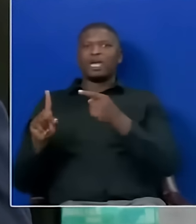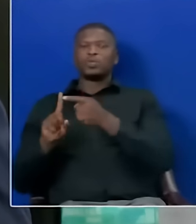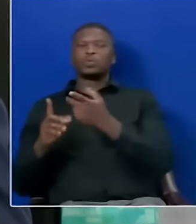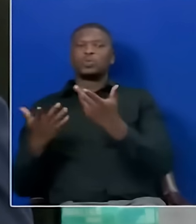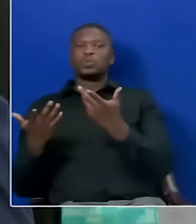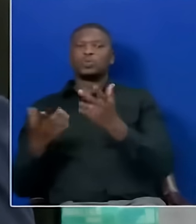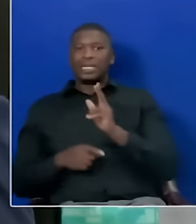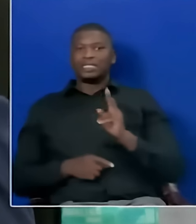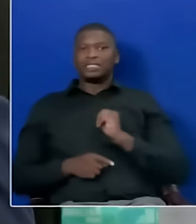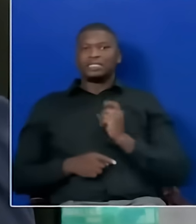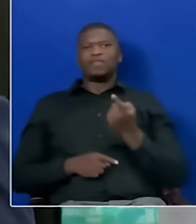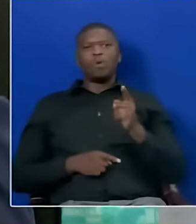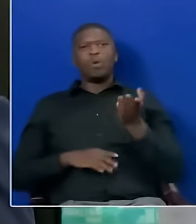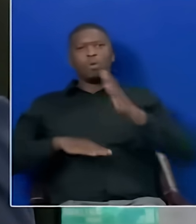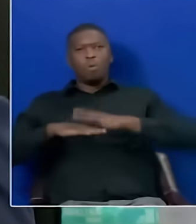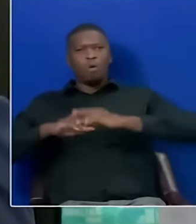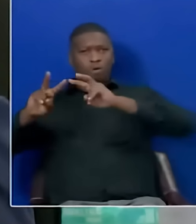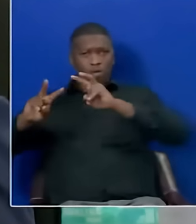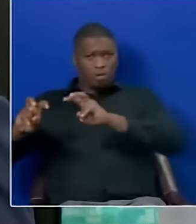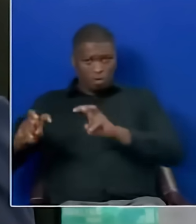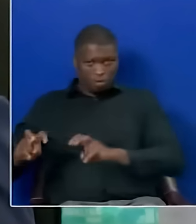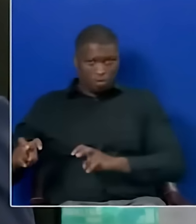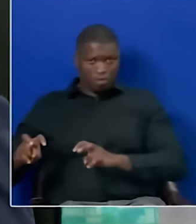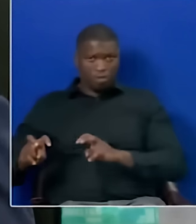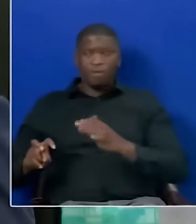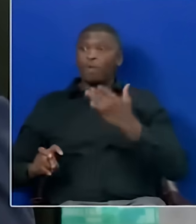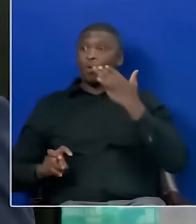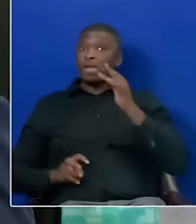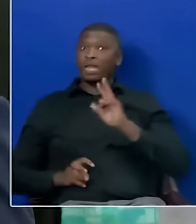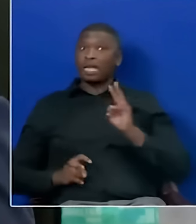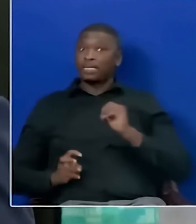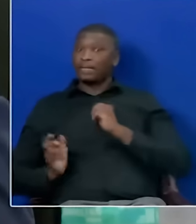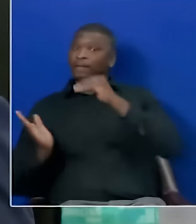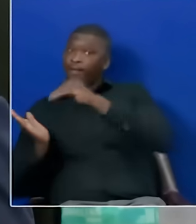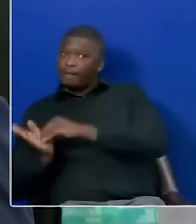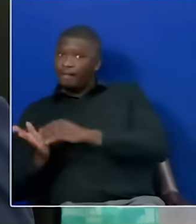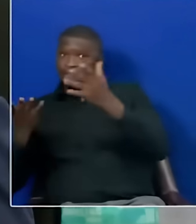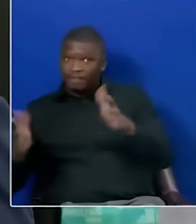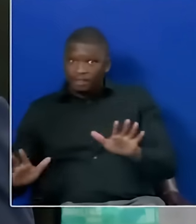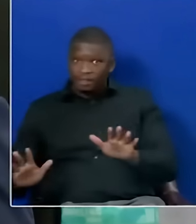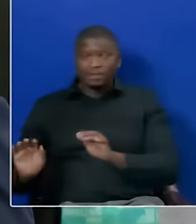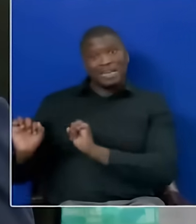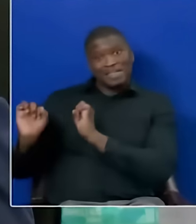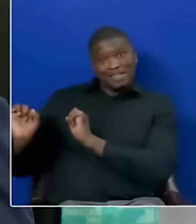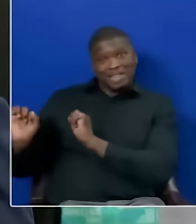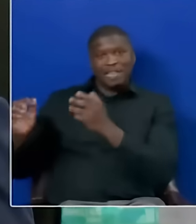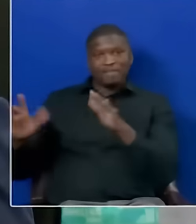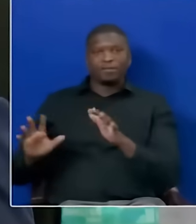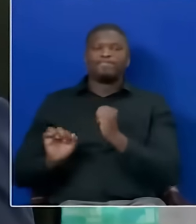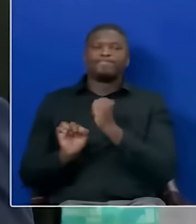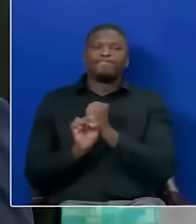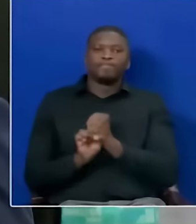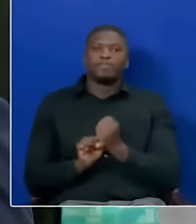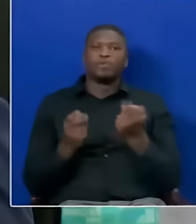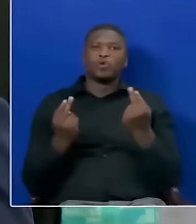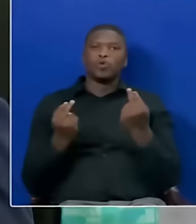examination. When it arrived in KZN, they generated a new lab number, lap